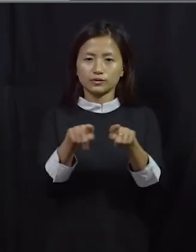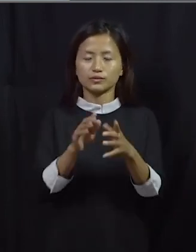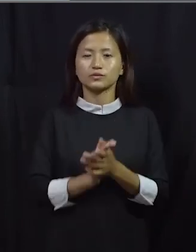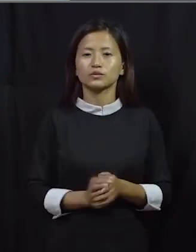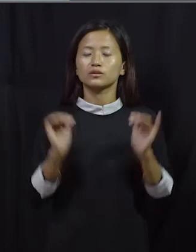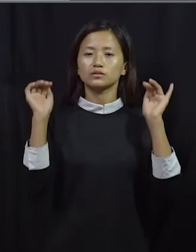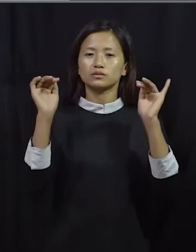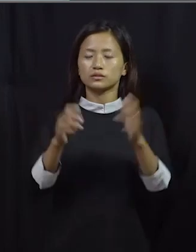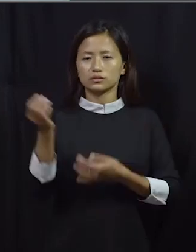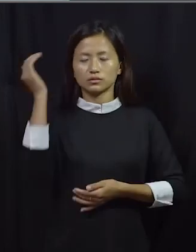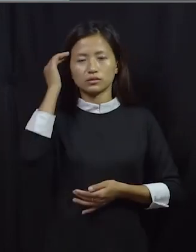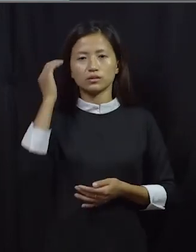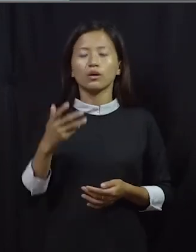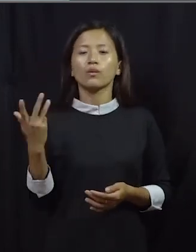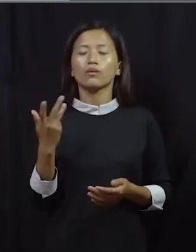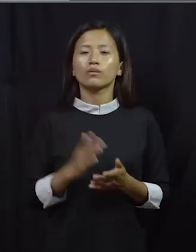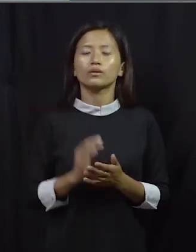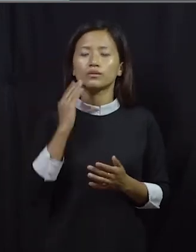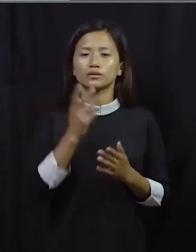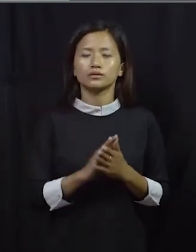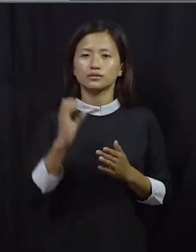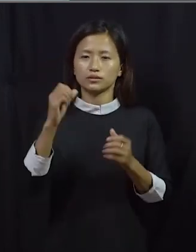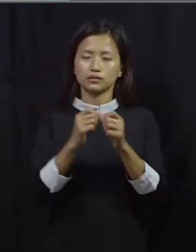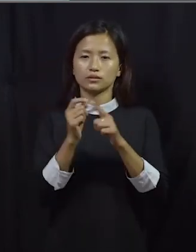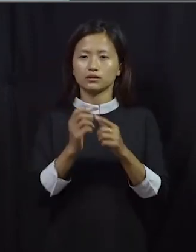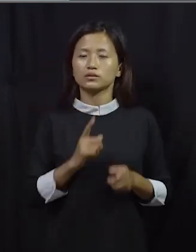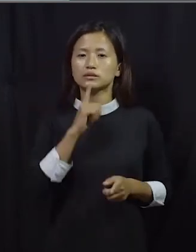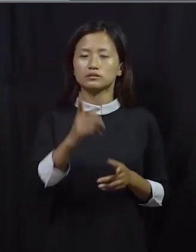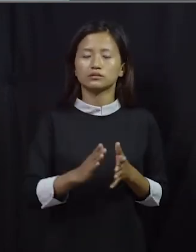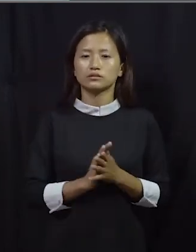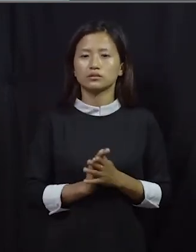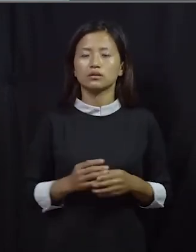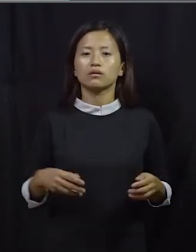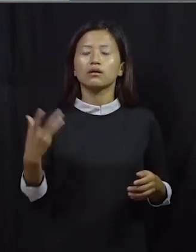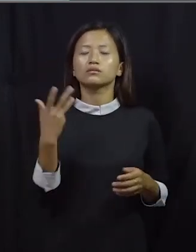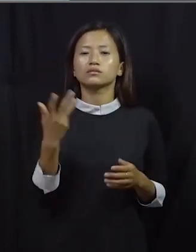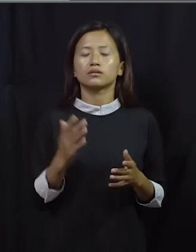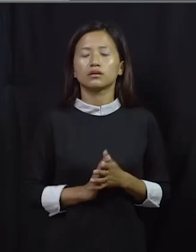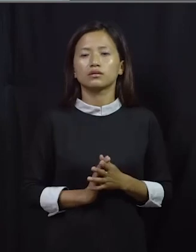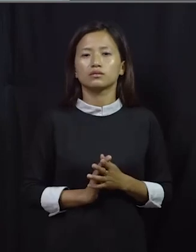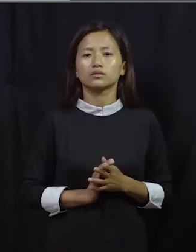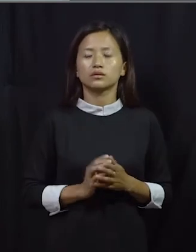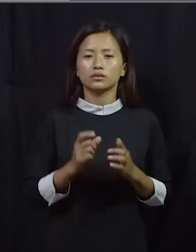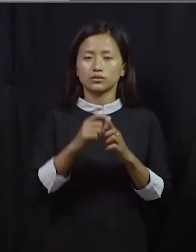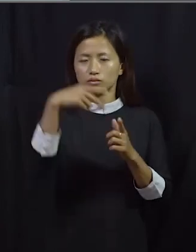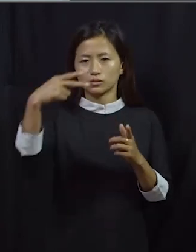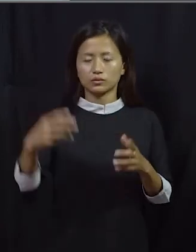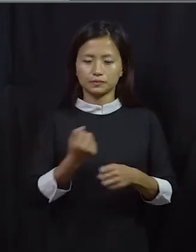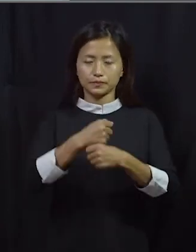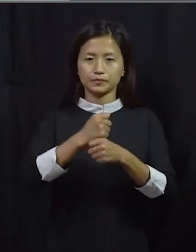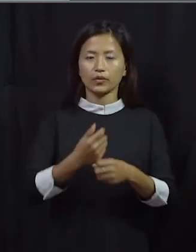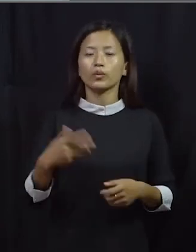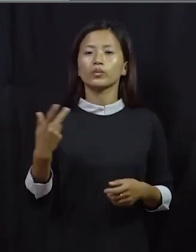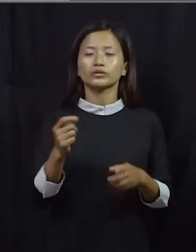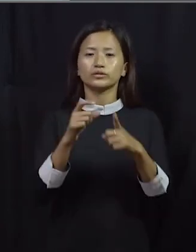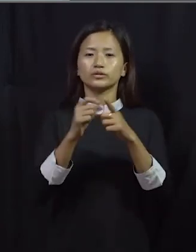also supposed to know when was the capital being introduced and how this drawing was made, on which